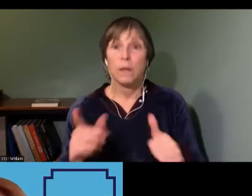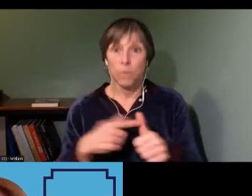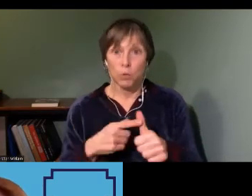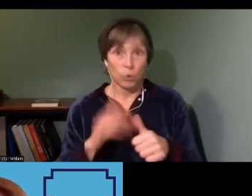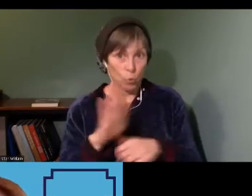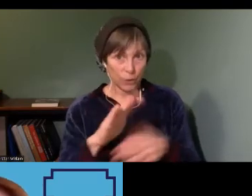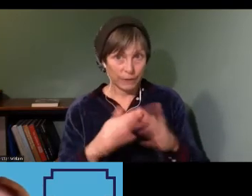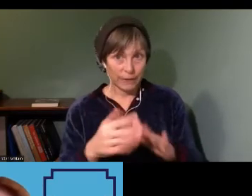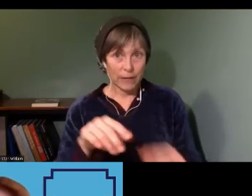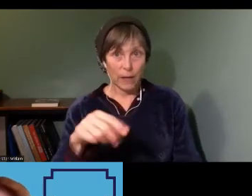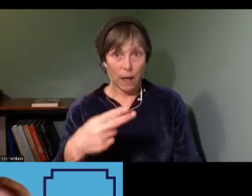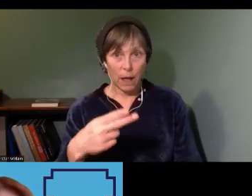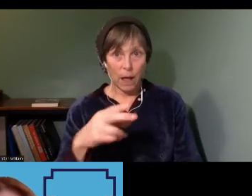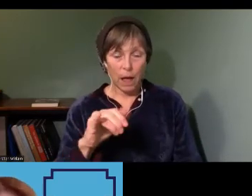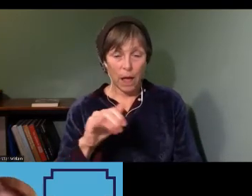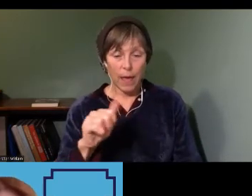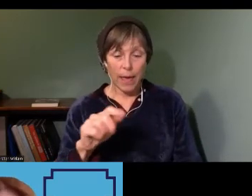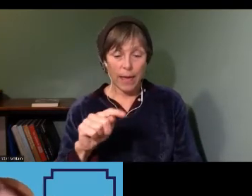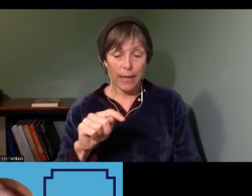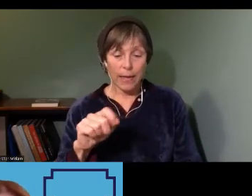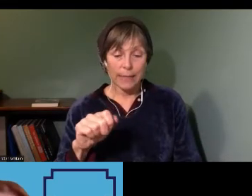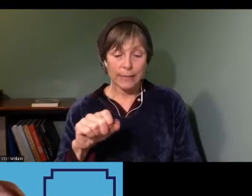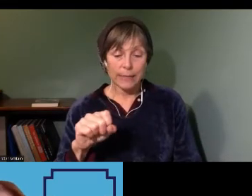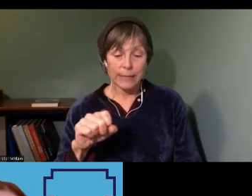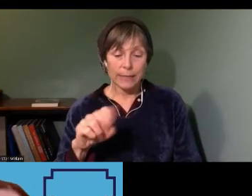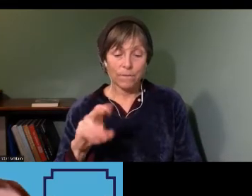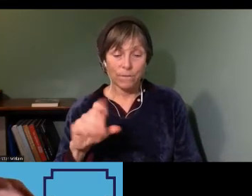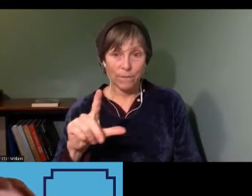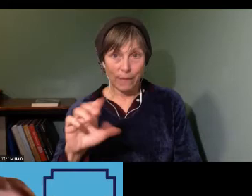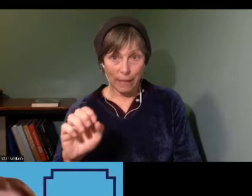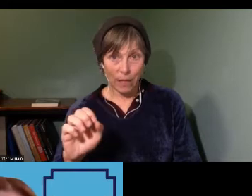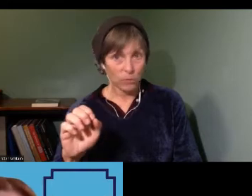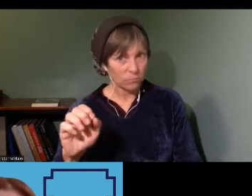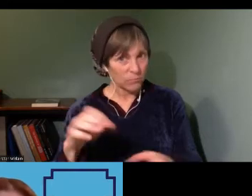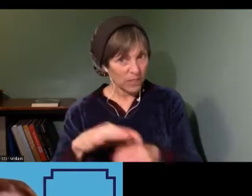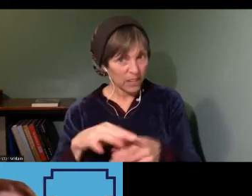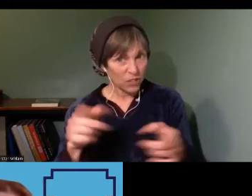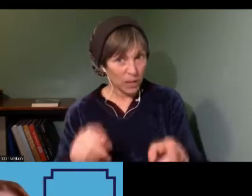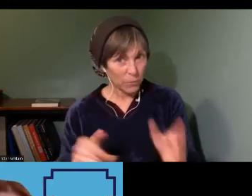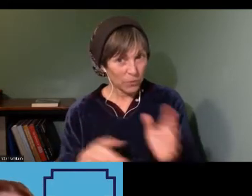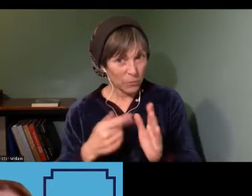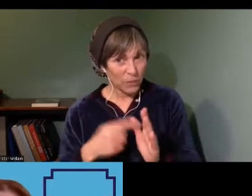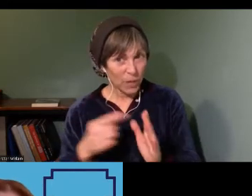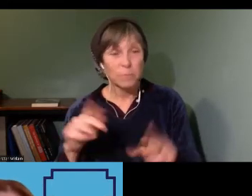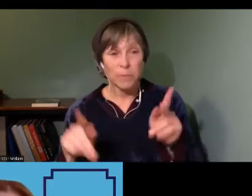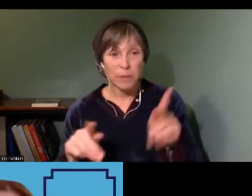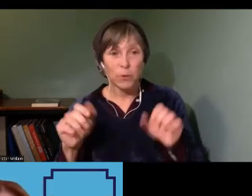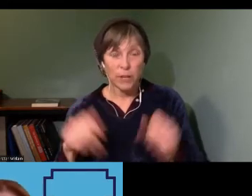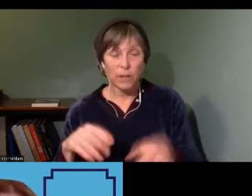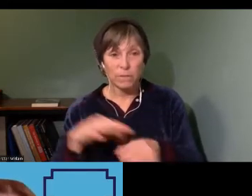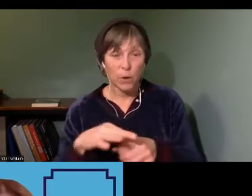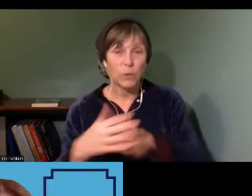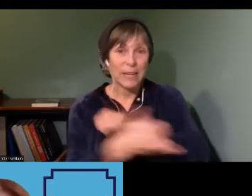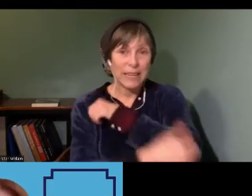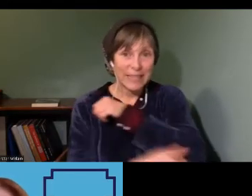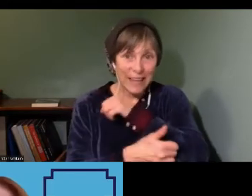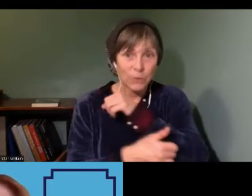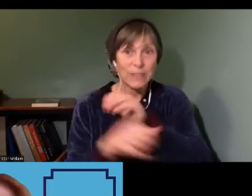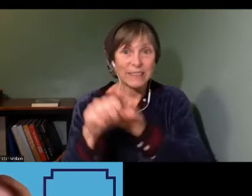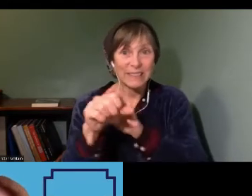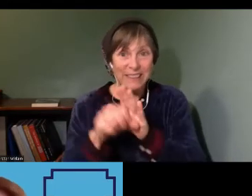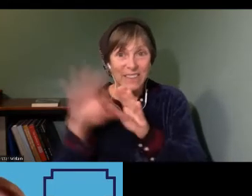have elections where people might vote on county state or federal races at the same time that they're voting in city races